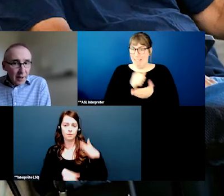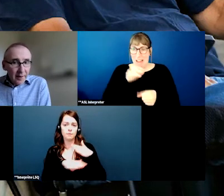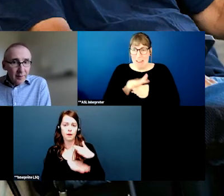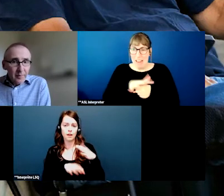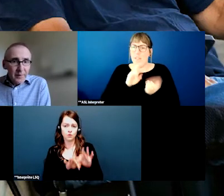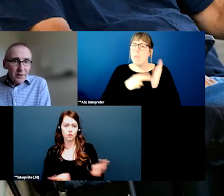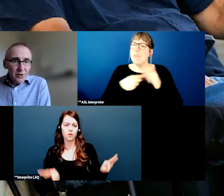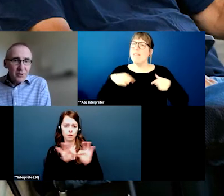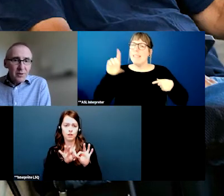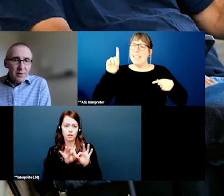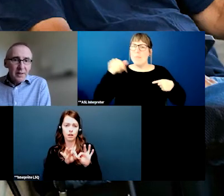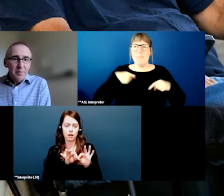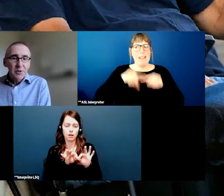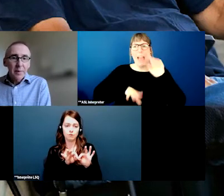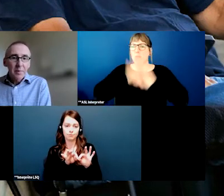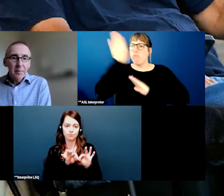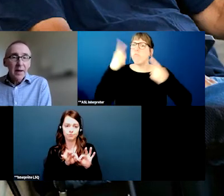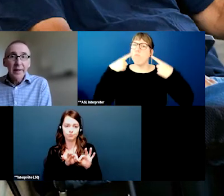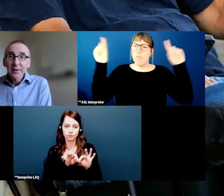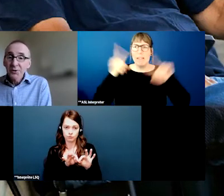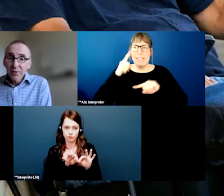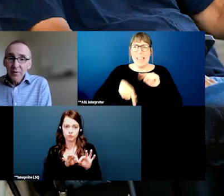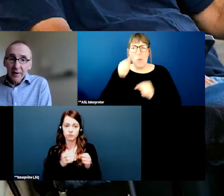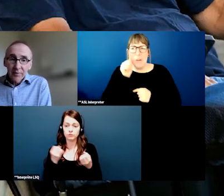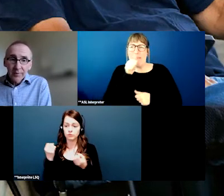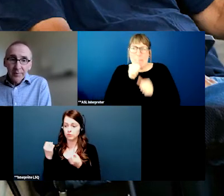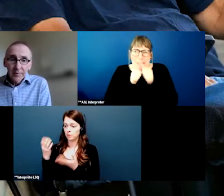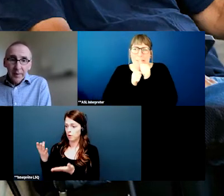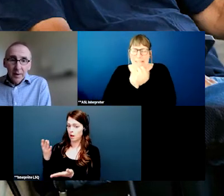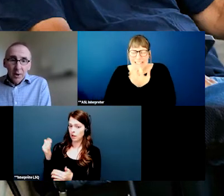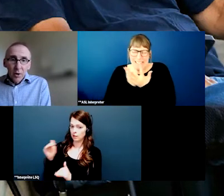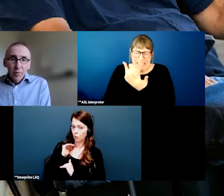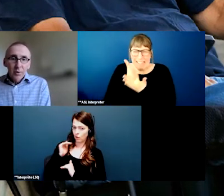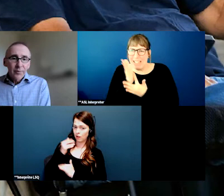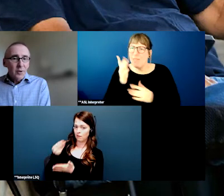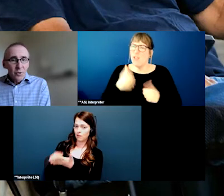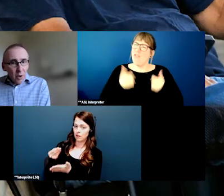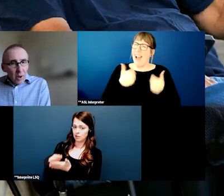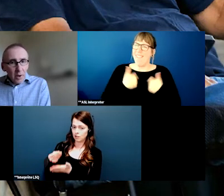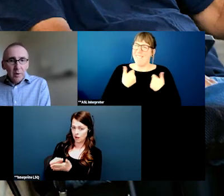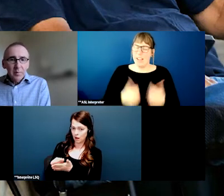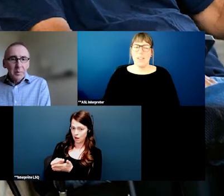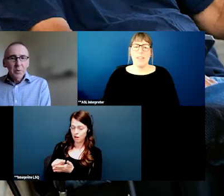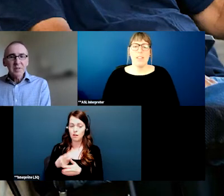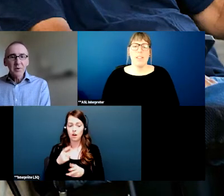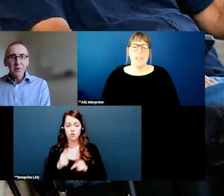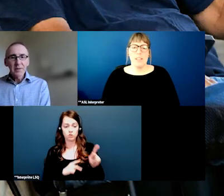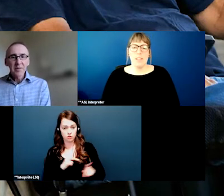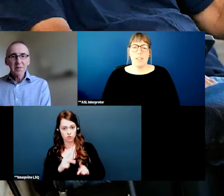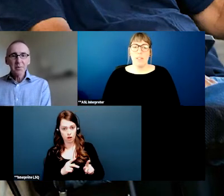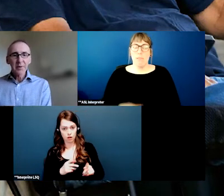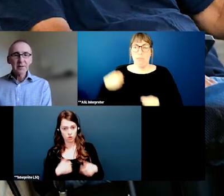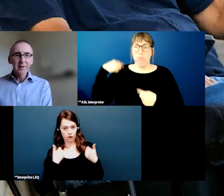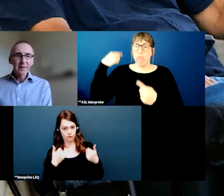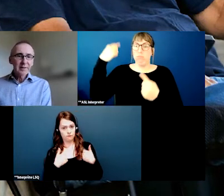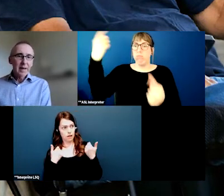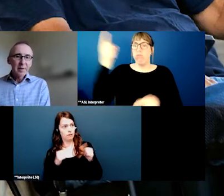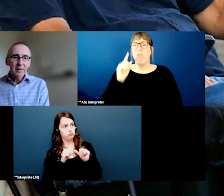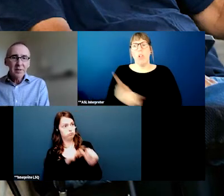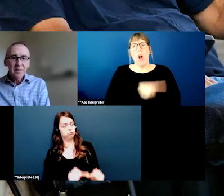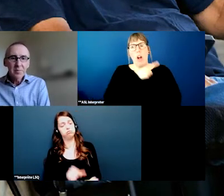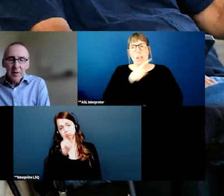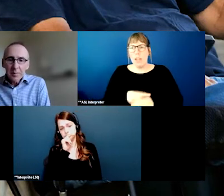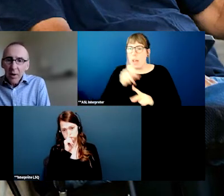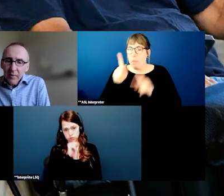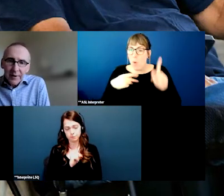cannot thrive. They just keep scraping by to survive. For far too long, people with disabilities have experienced an